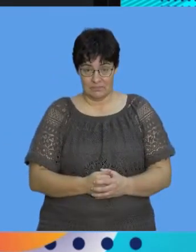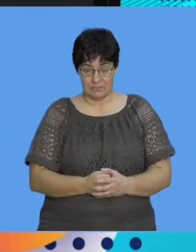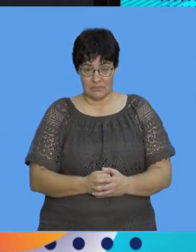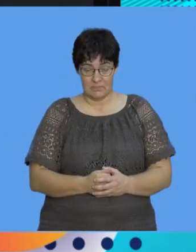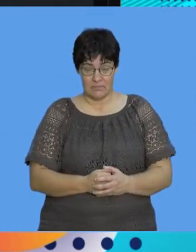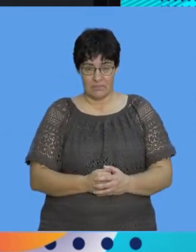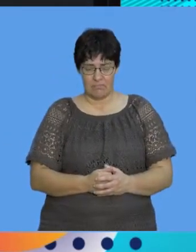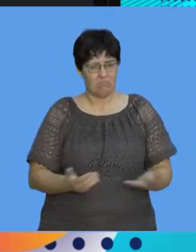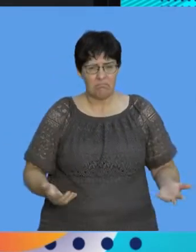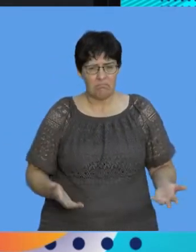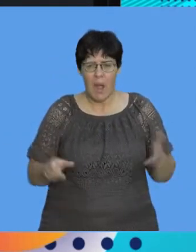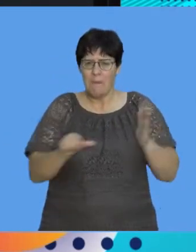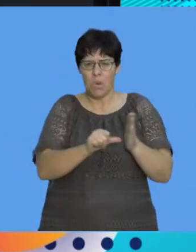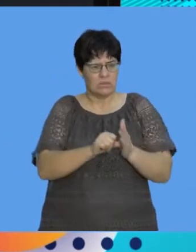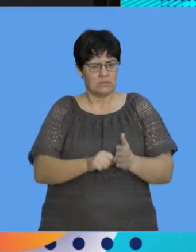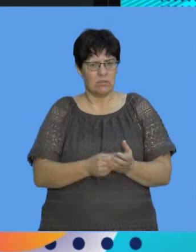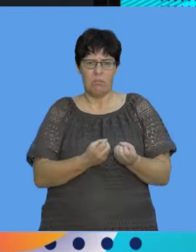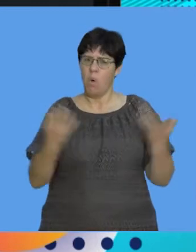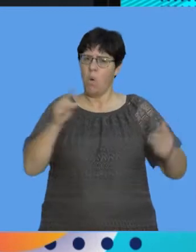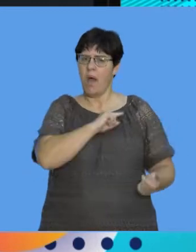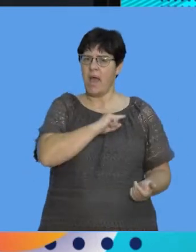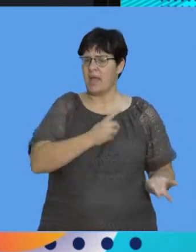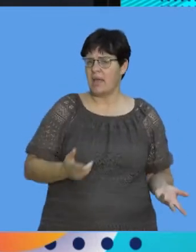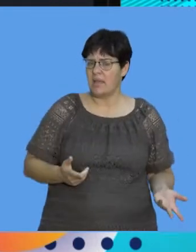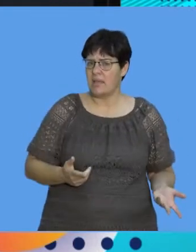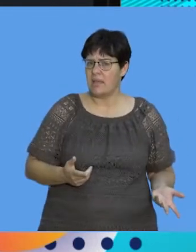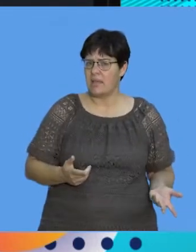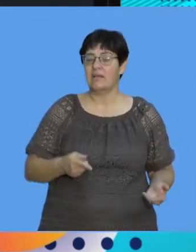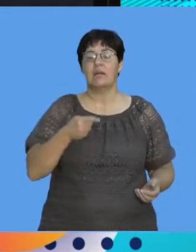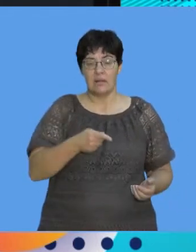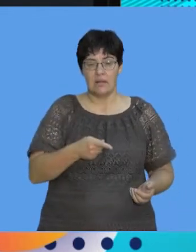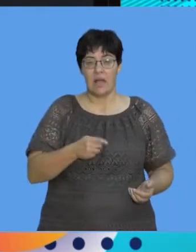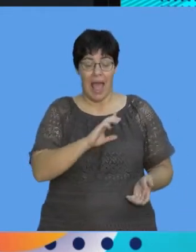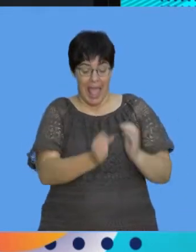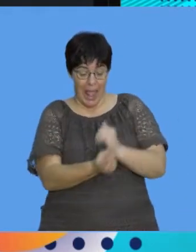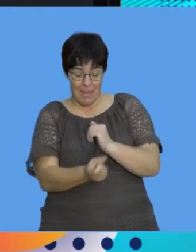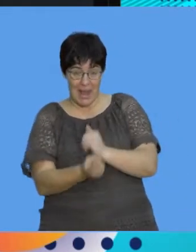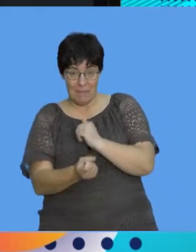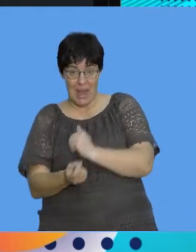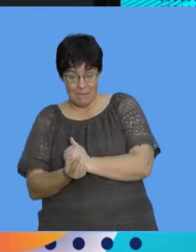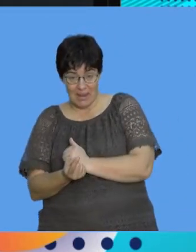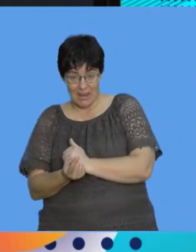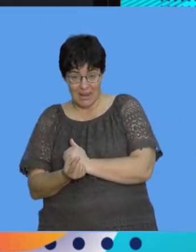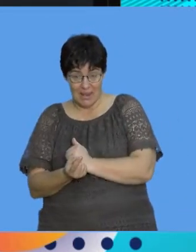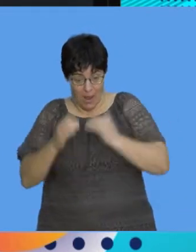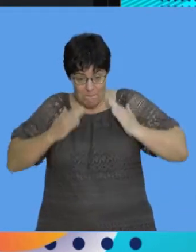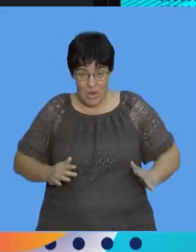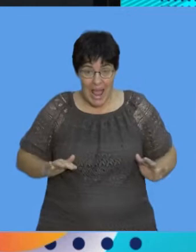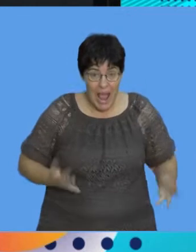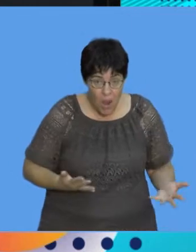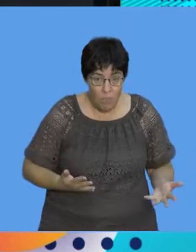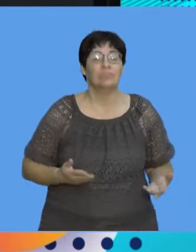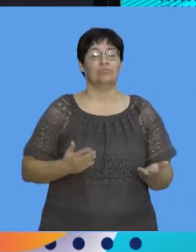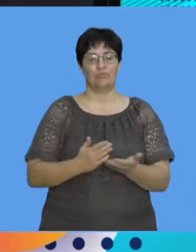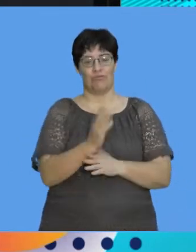And why is it most important? Because nearly everything needs to happen in a watery medium. Okay,